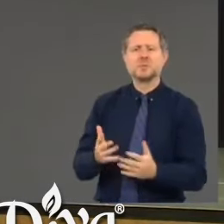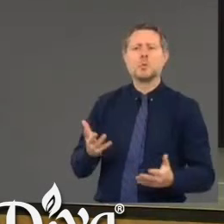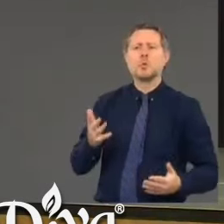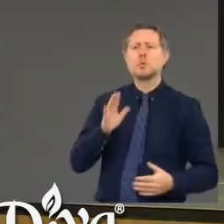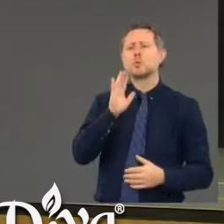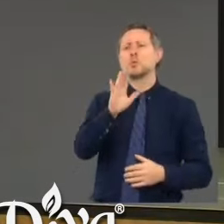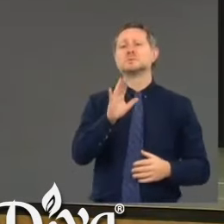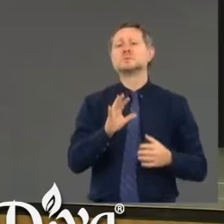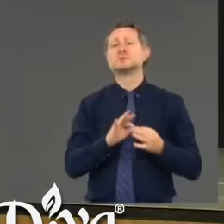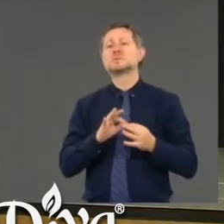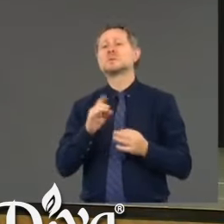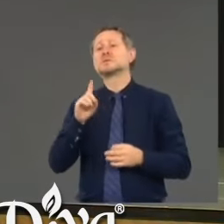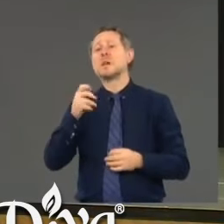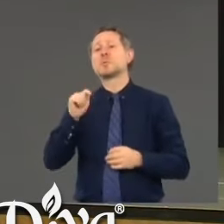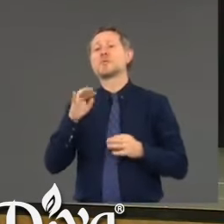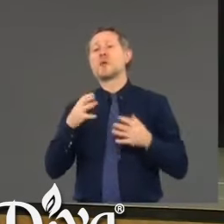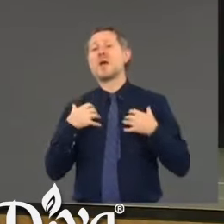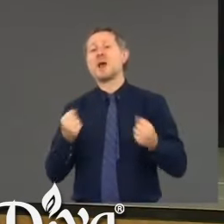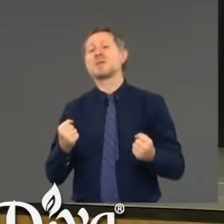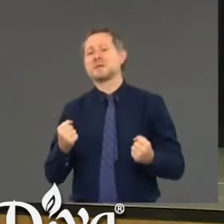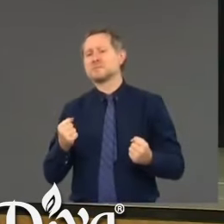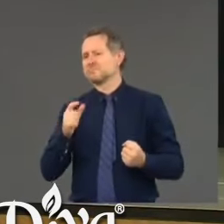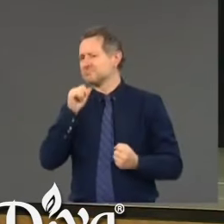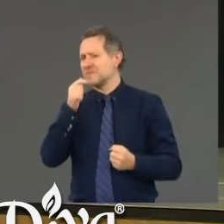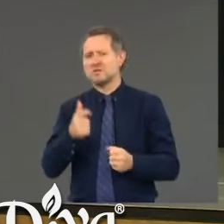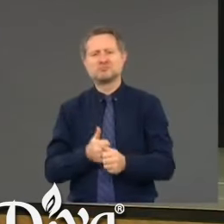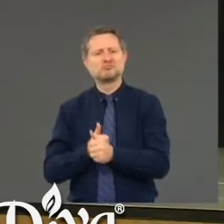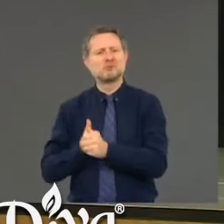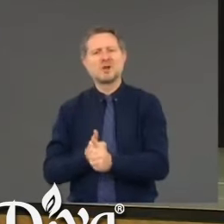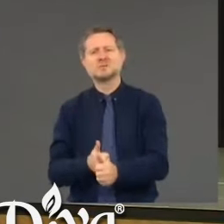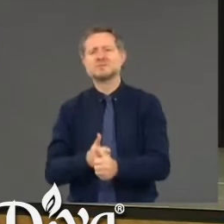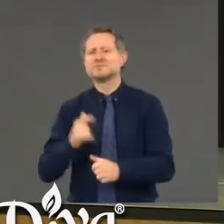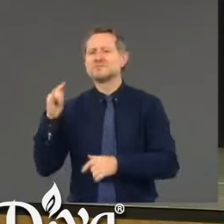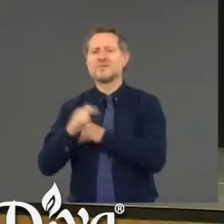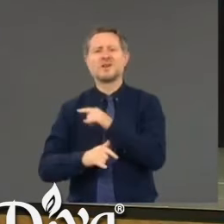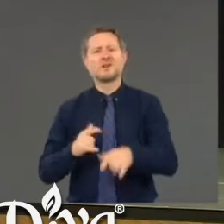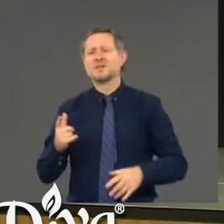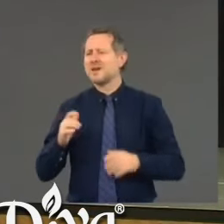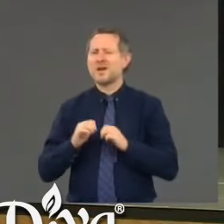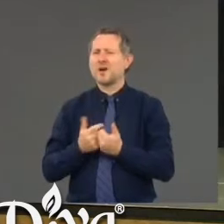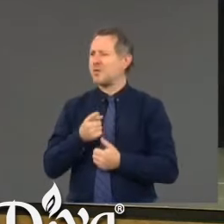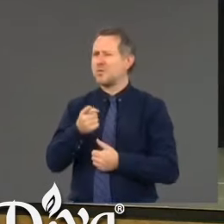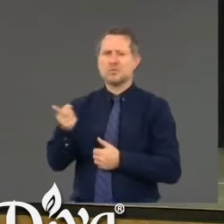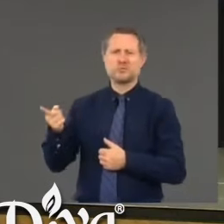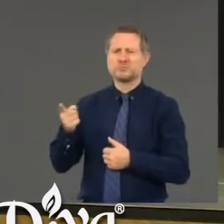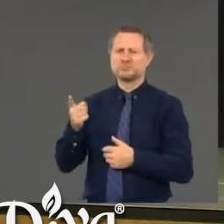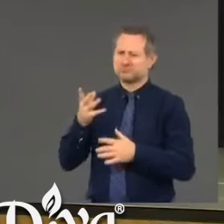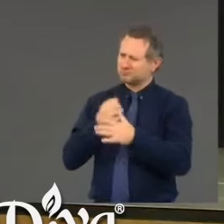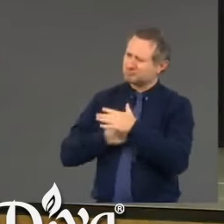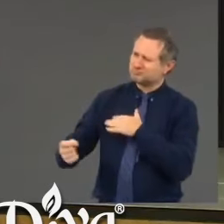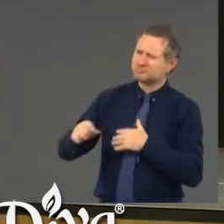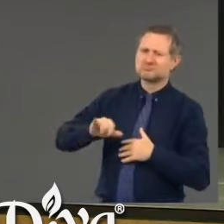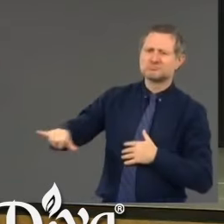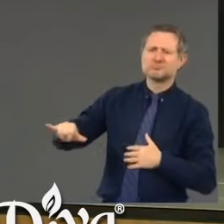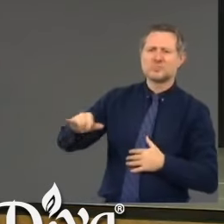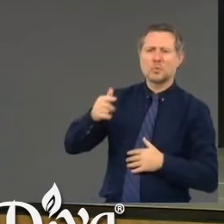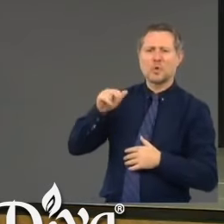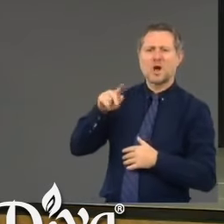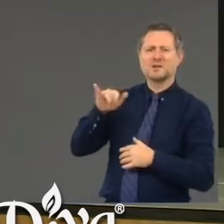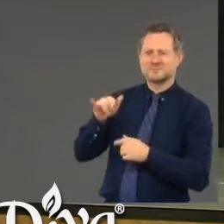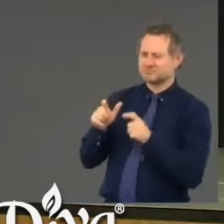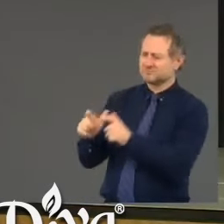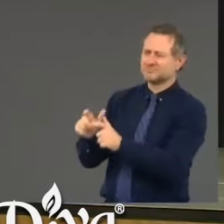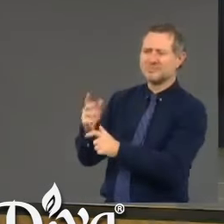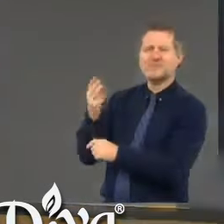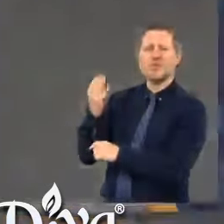is not tracking these travelers. So how do you make sure they stay quarantined for 14 days, as I understand they're